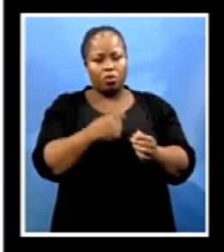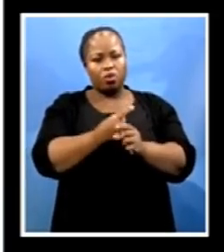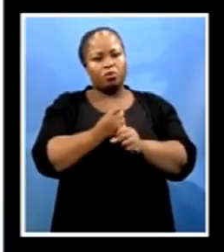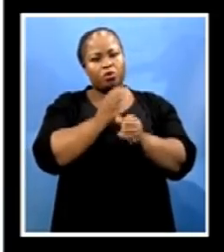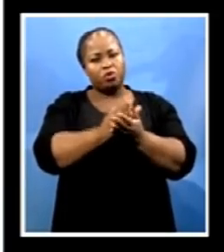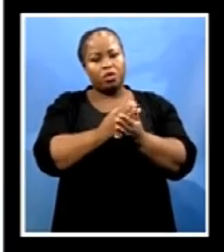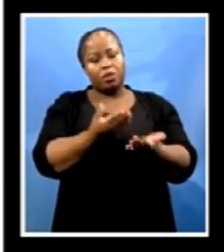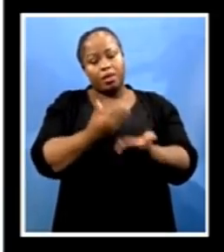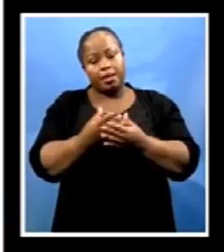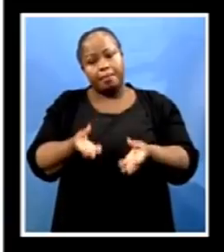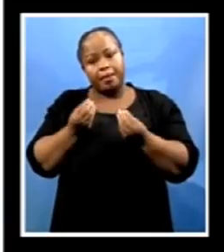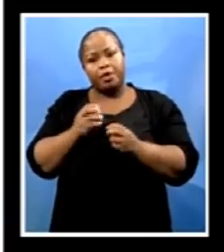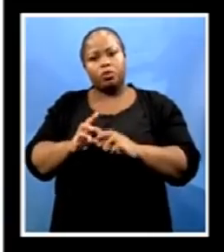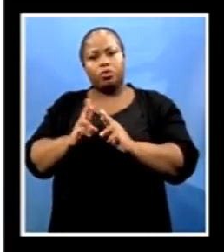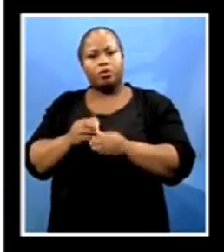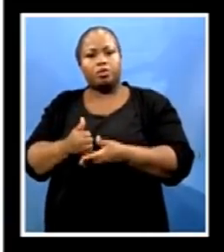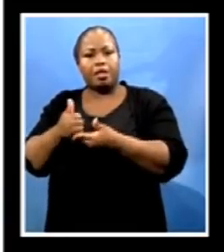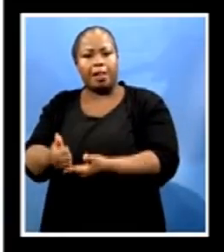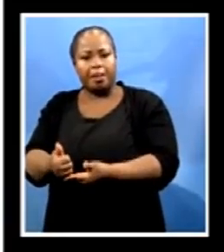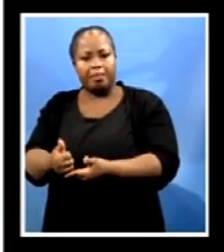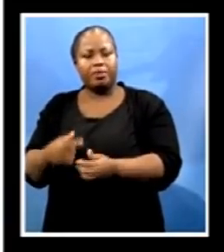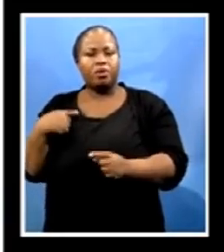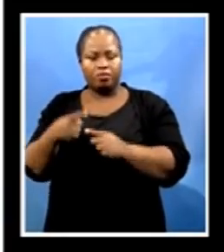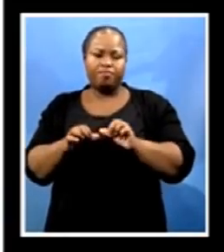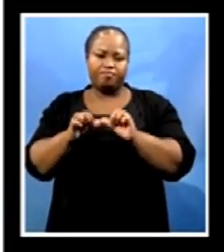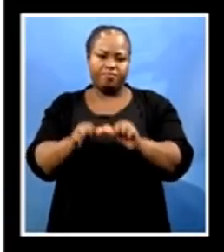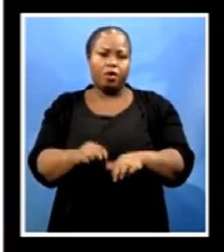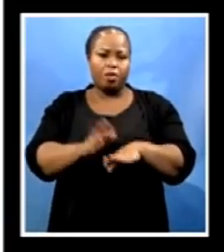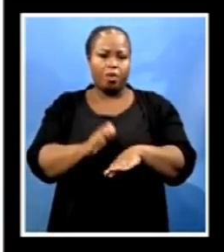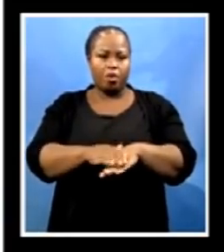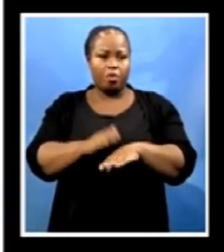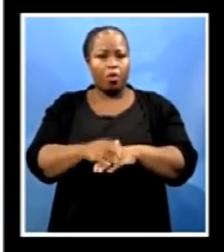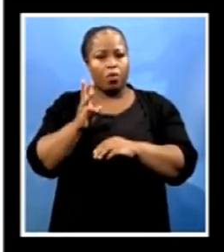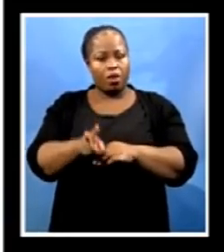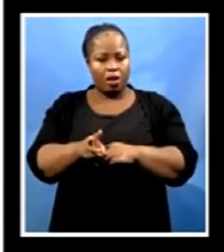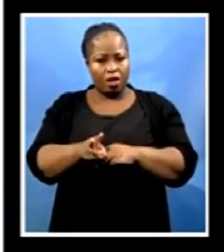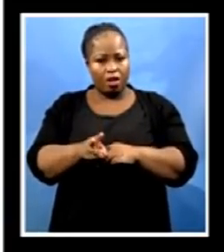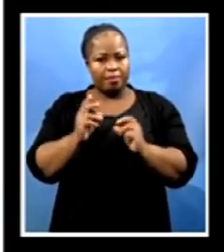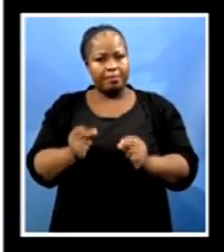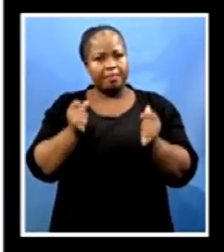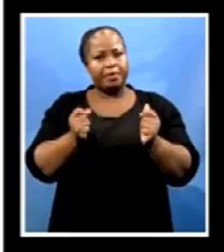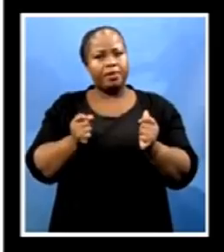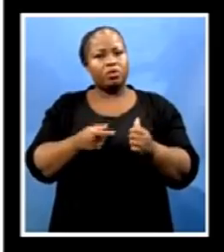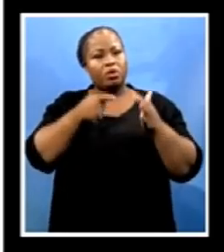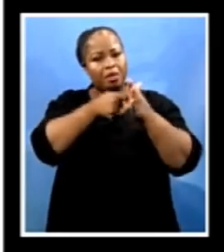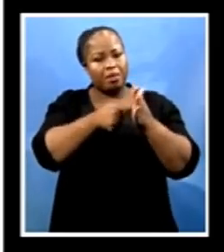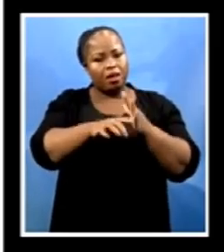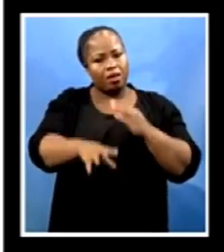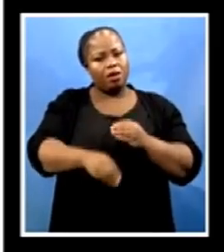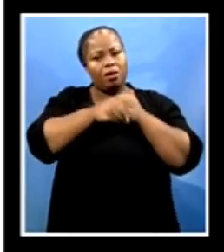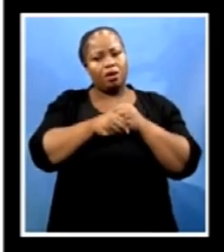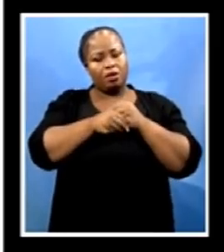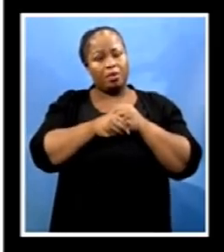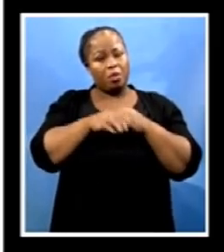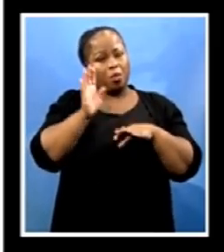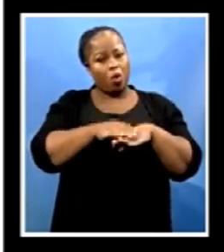we've continued to move with agility and speed to procure additional equipment. Thus far, orders to the value